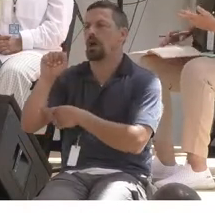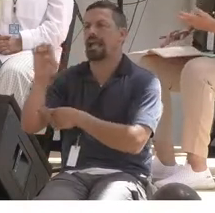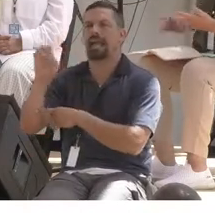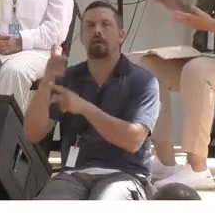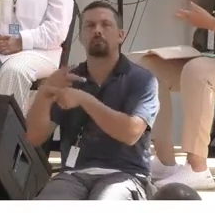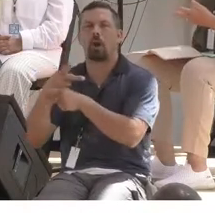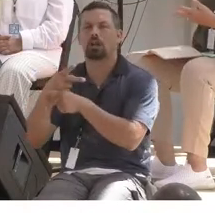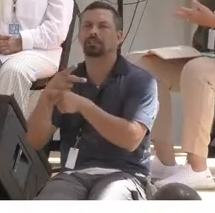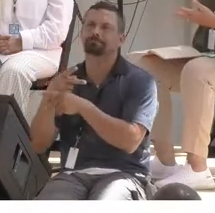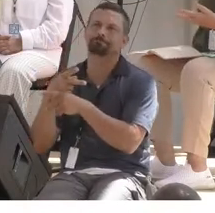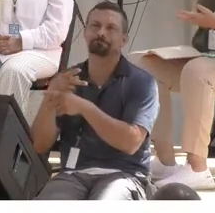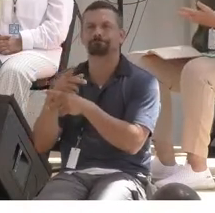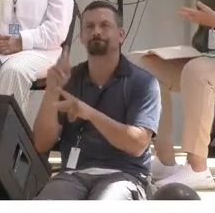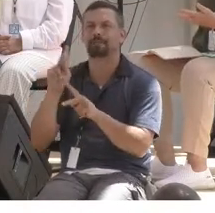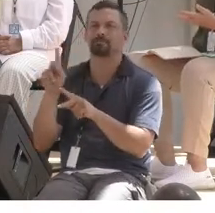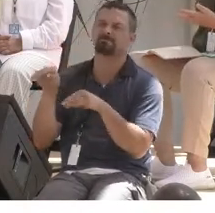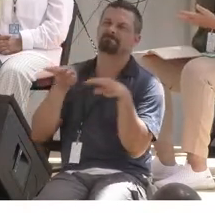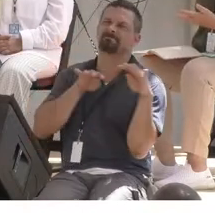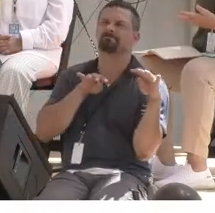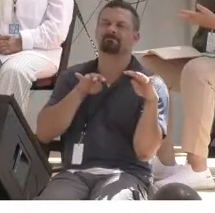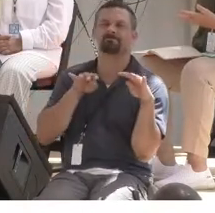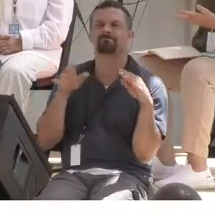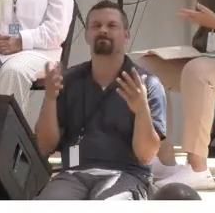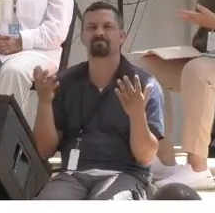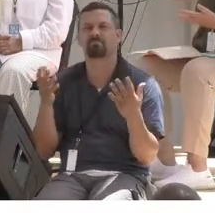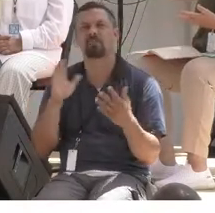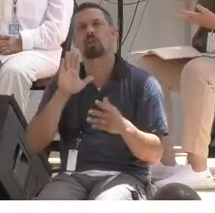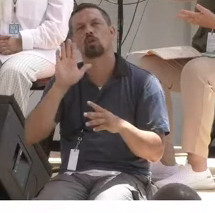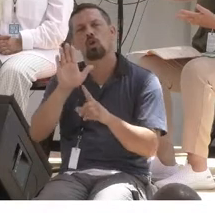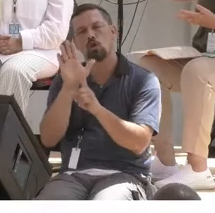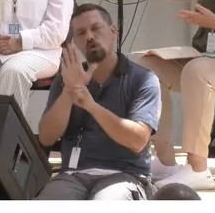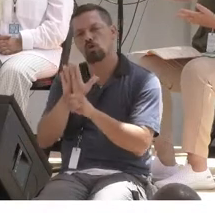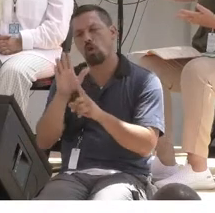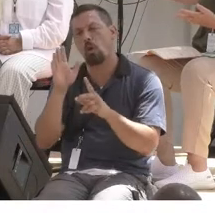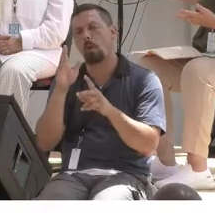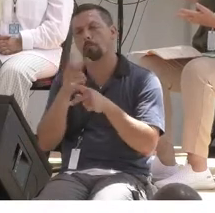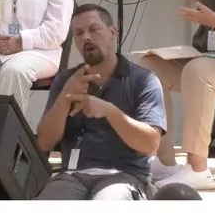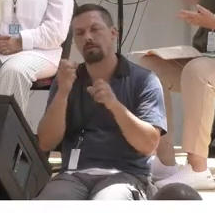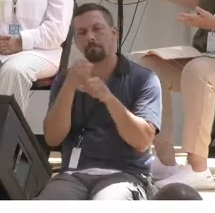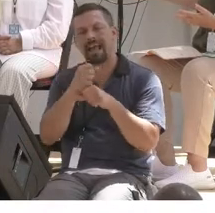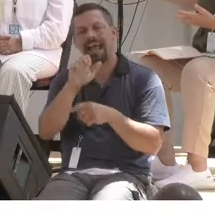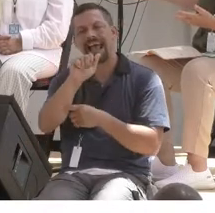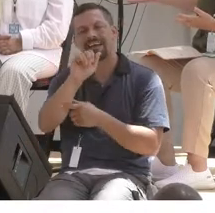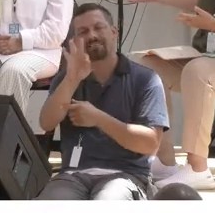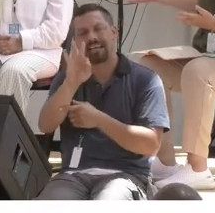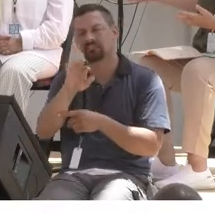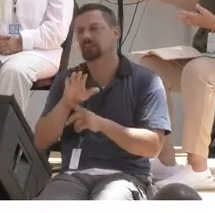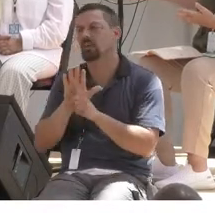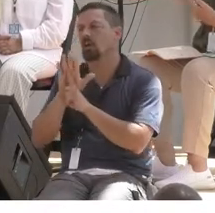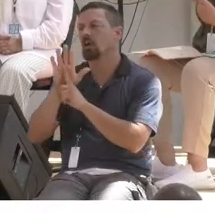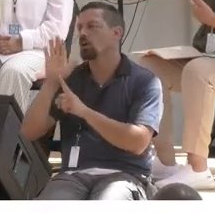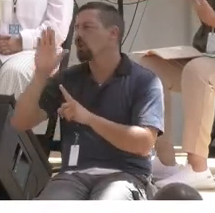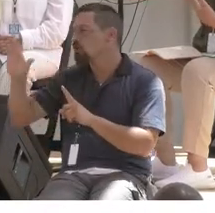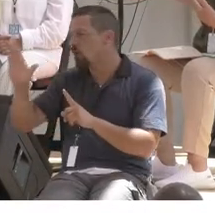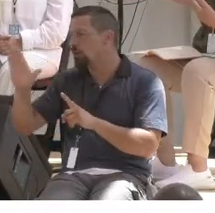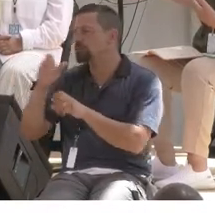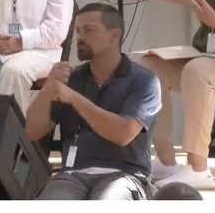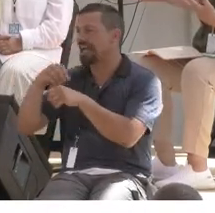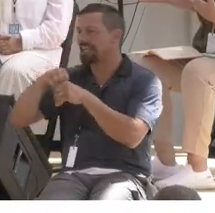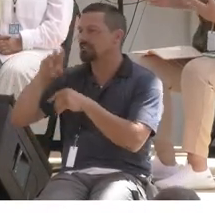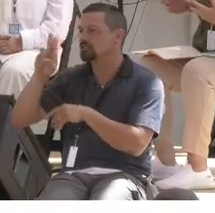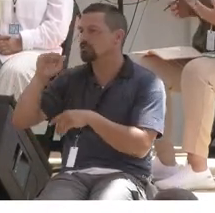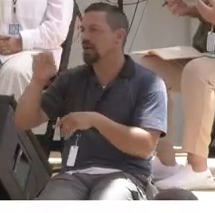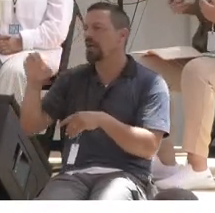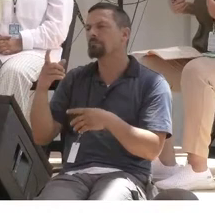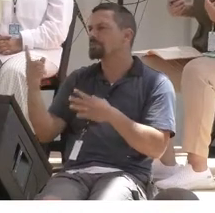Mm-hmm. It's made in, your products are made in Afghanistan, mm-hmm. Your products are made in the UAE. So I want to ask you,